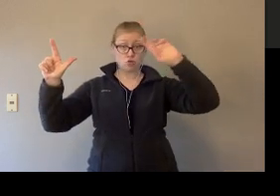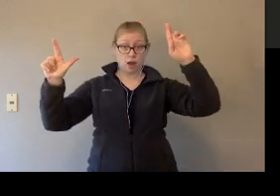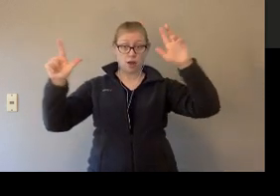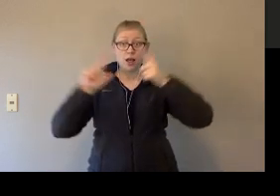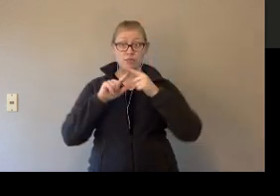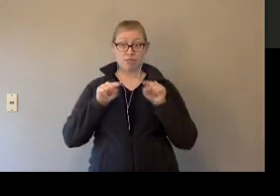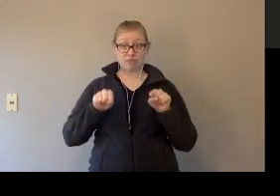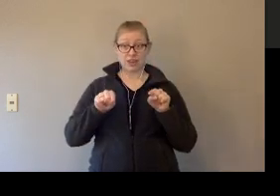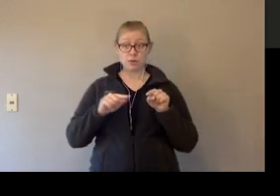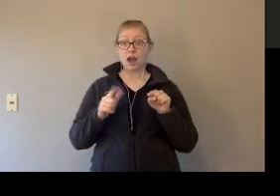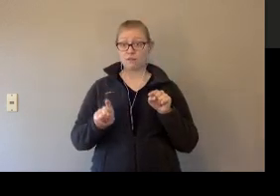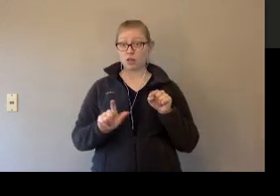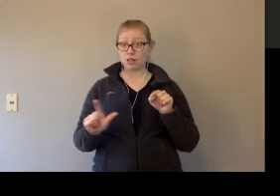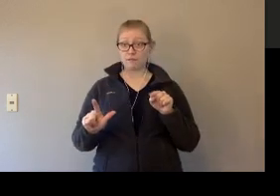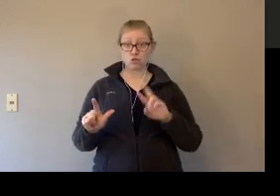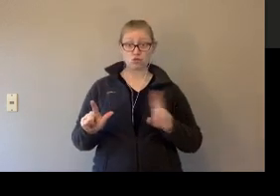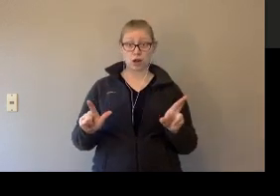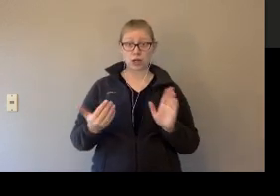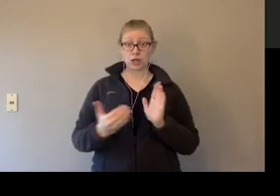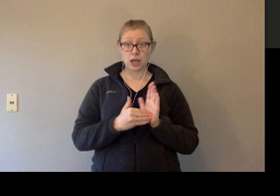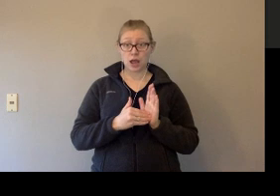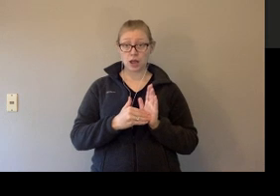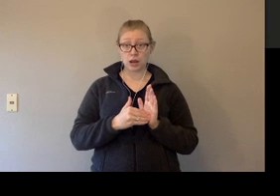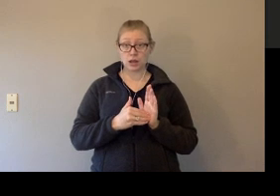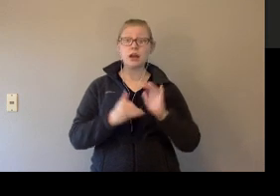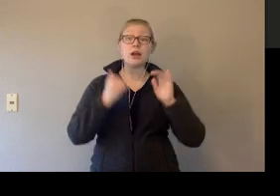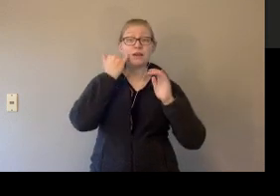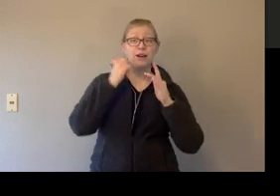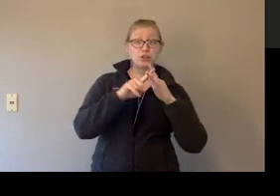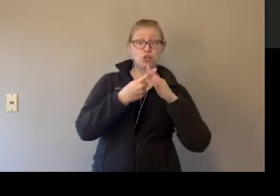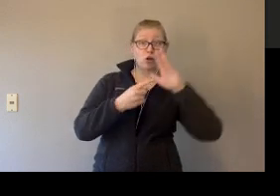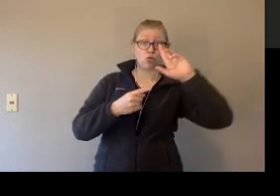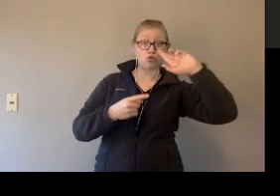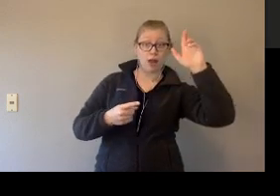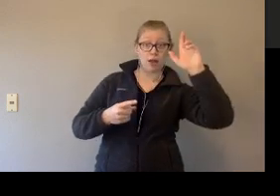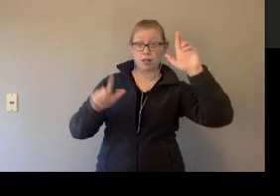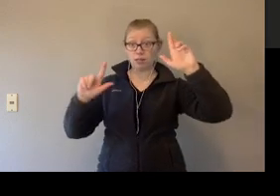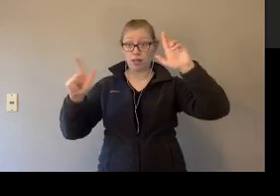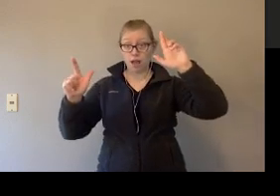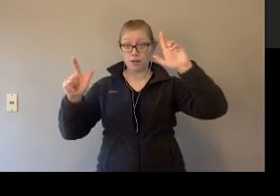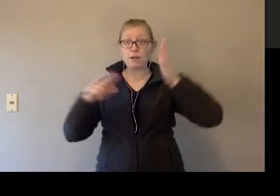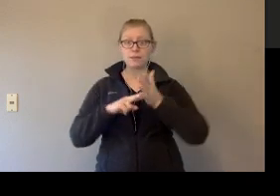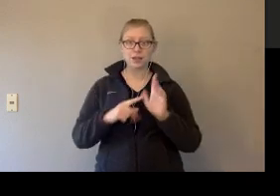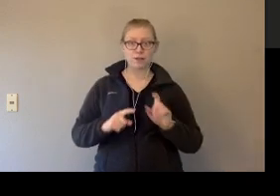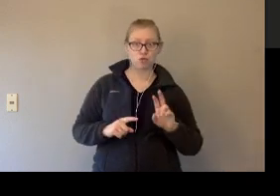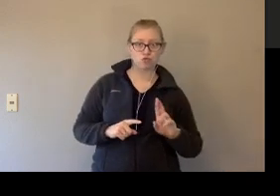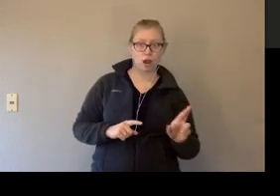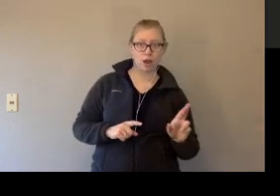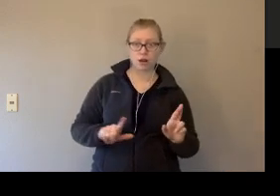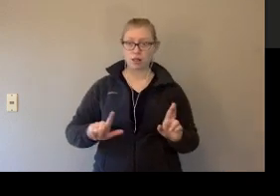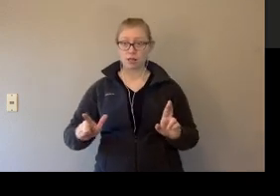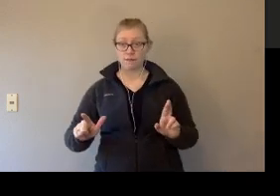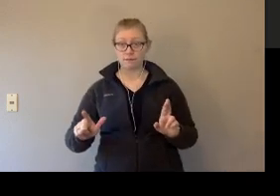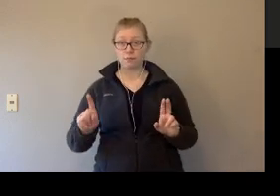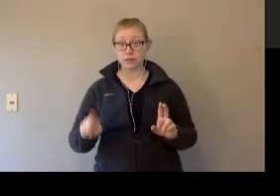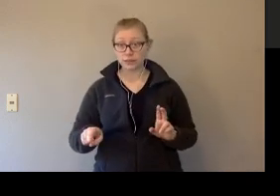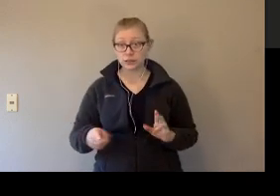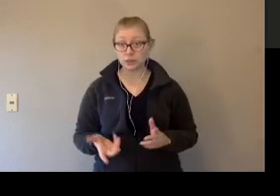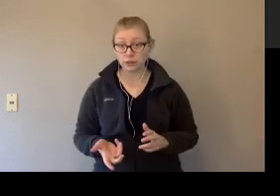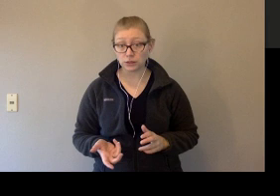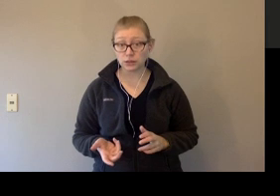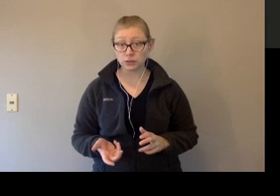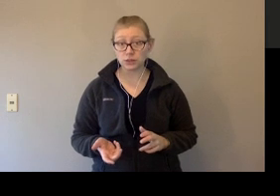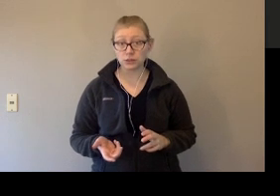if I went the other way, y minus 2 over 8, then I'd have to do y divided by 2 over 4.5.